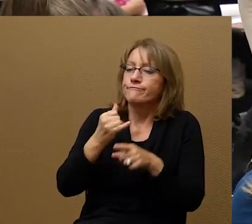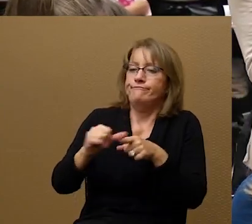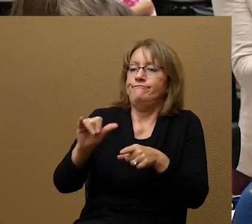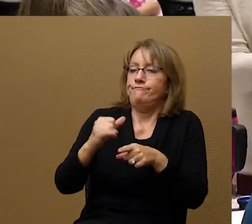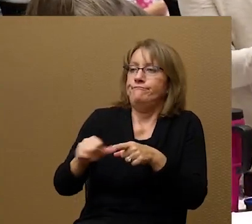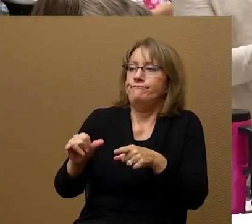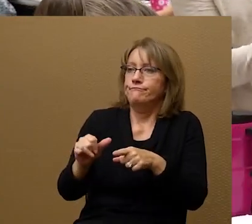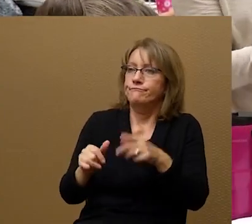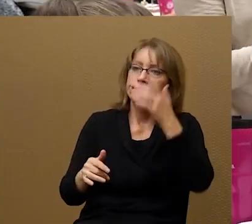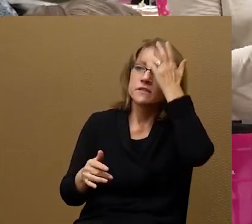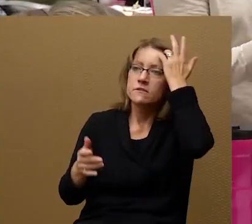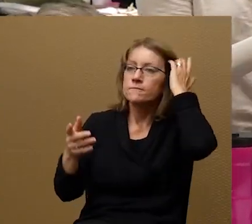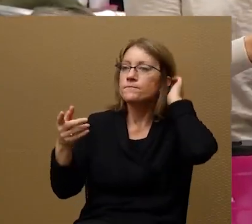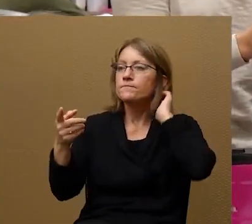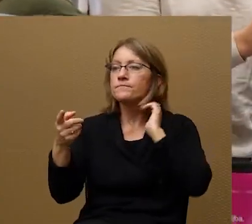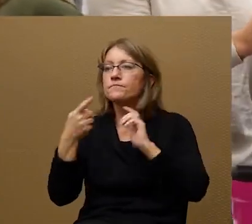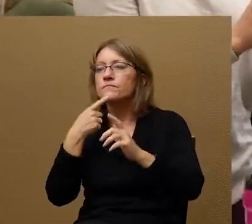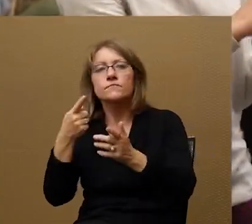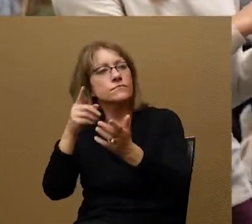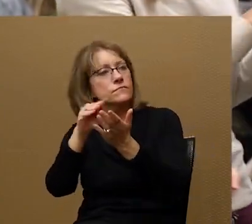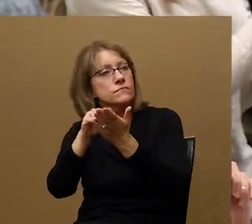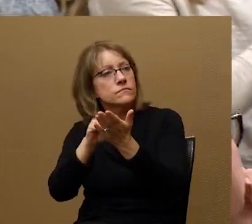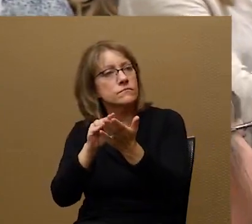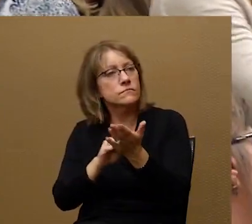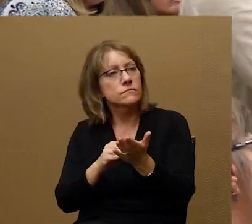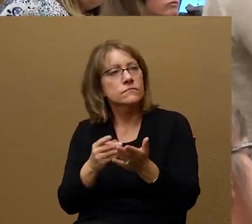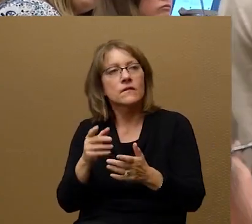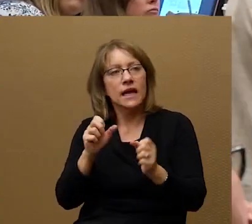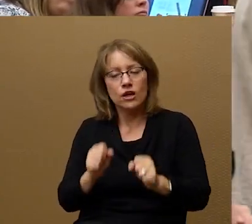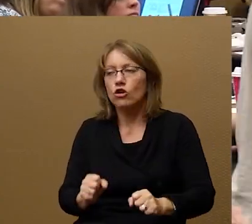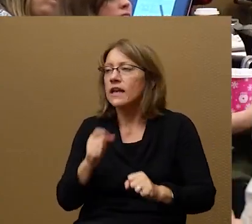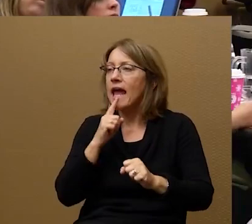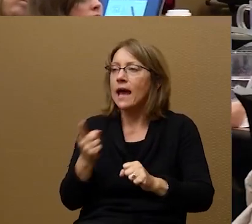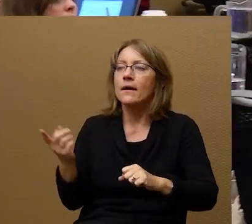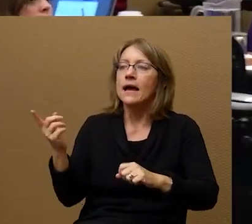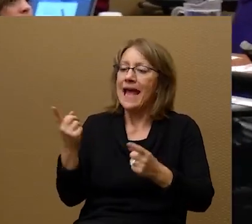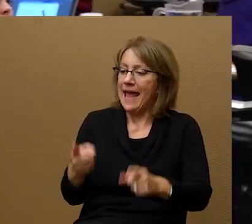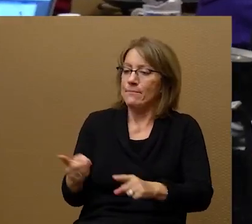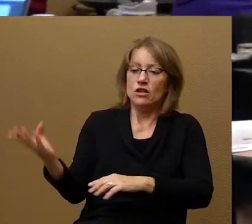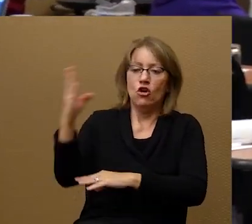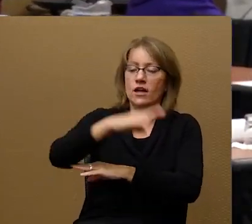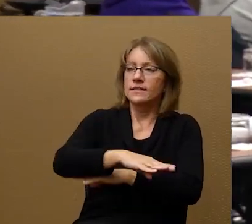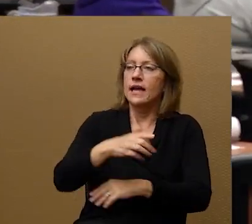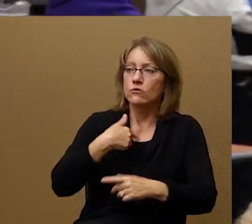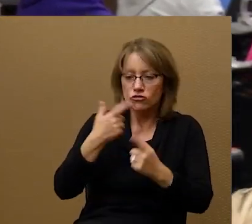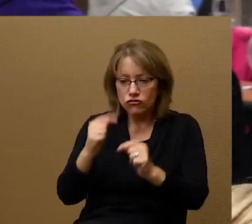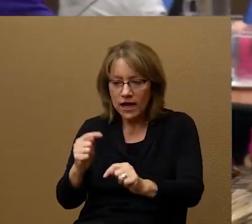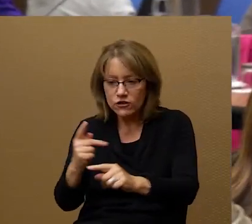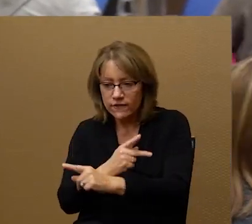is throughout the day. Okay. So we're trying to figure out if there was something like, is she in a classroom with